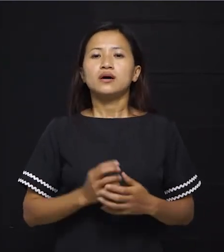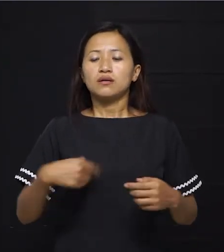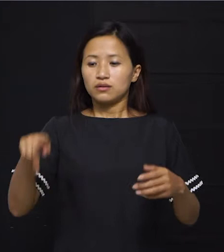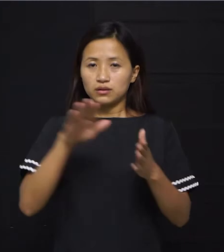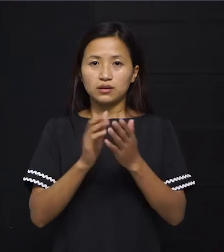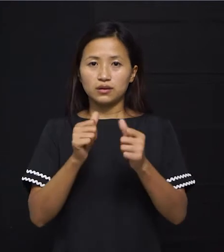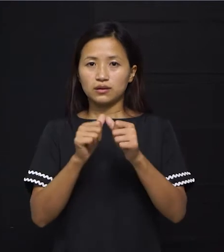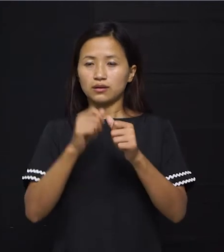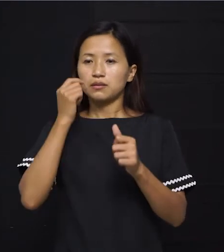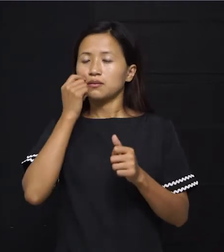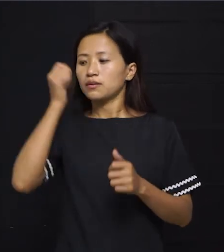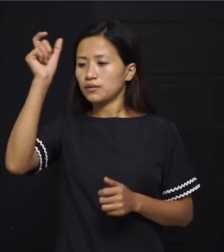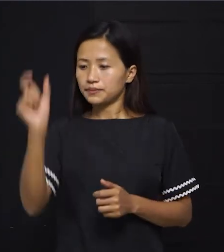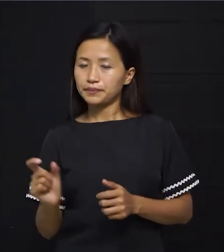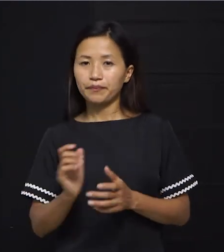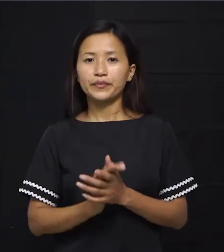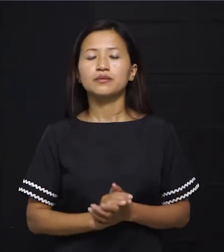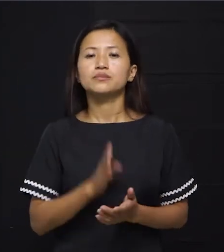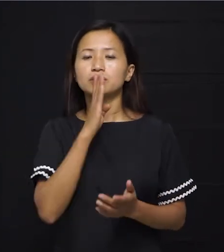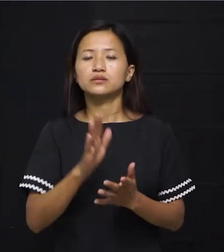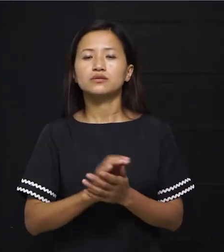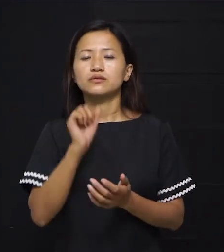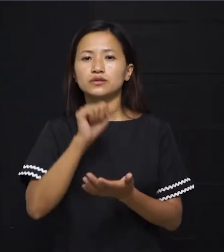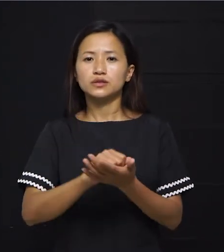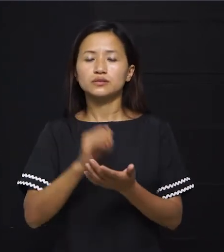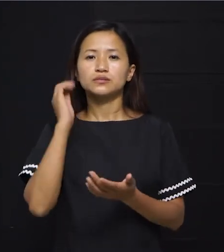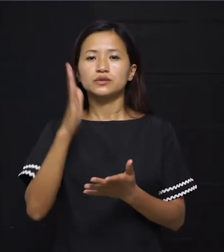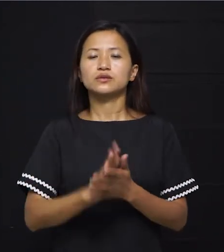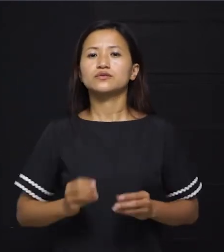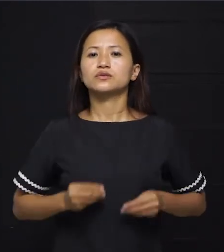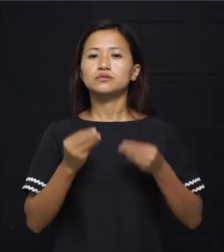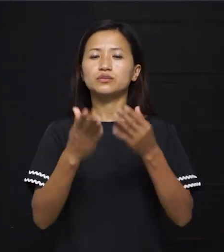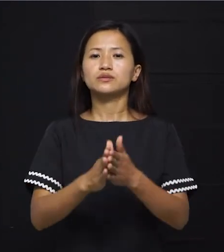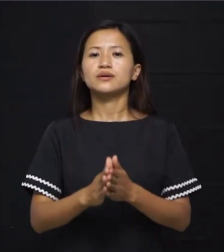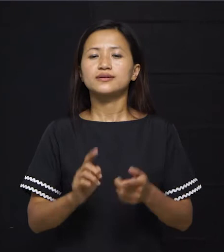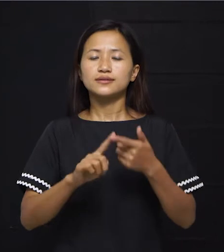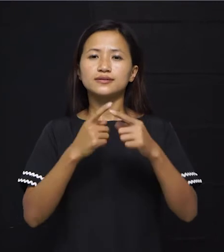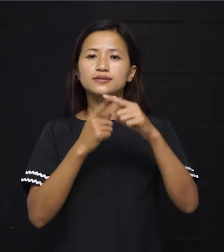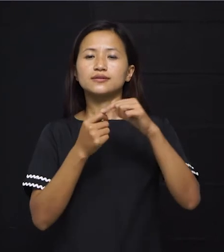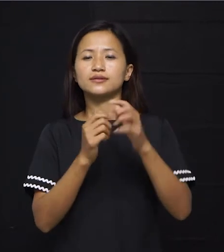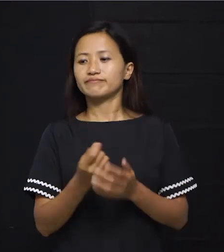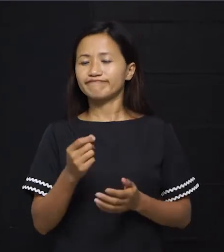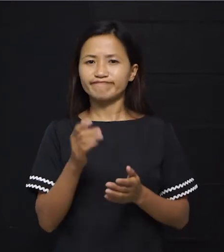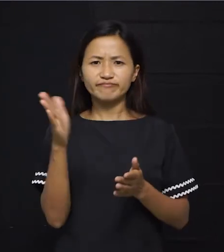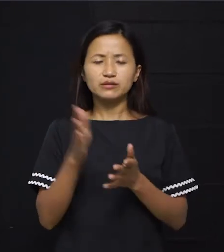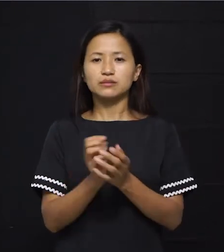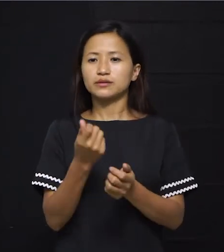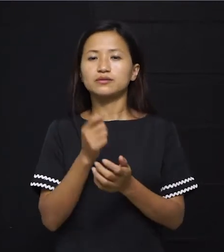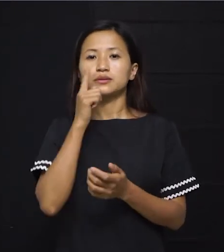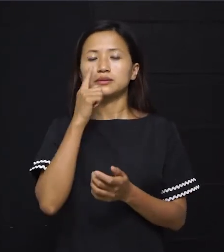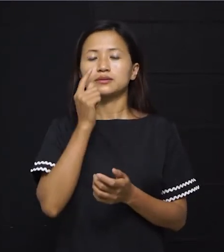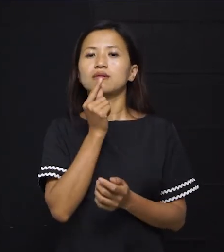friend Algu, because it was because of him that he had to spend extra money for his aunt. That was